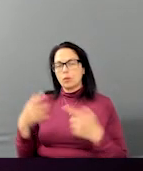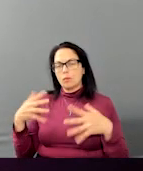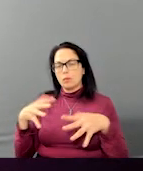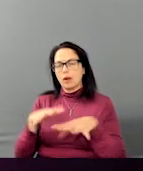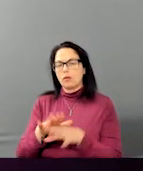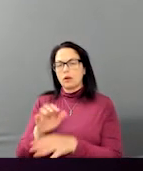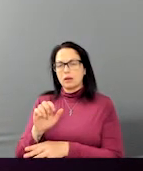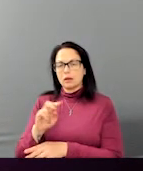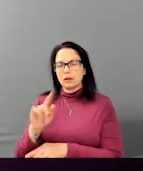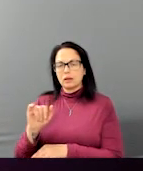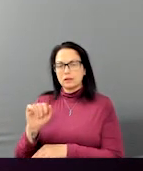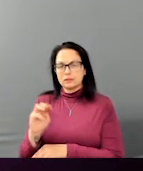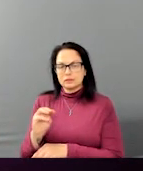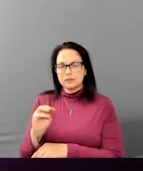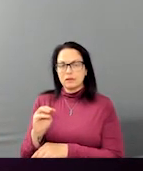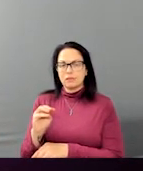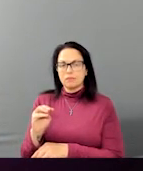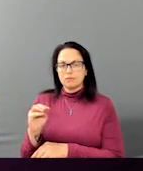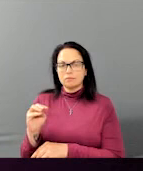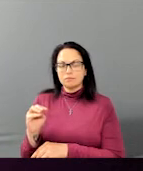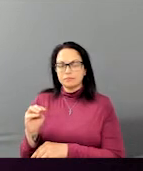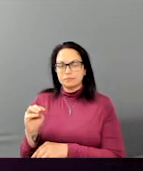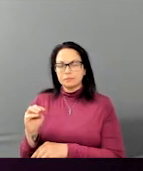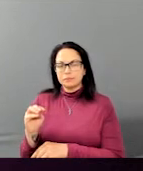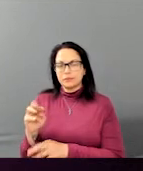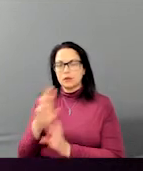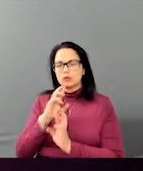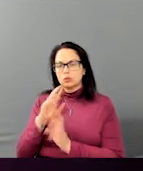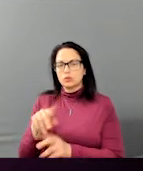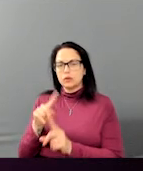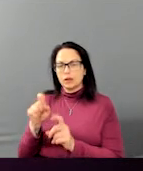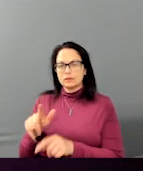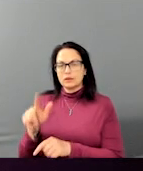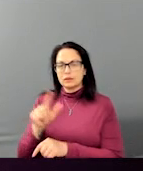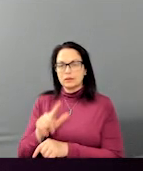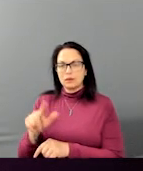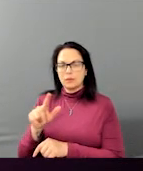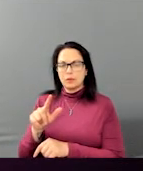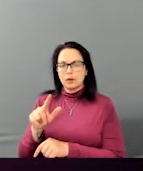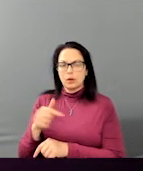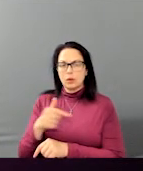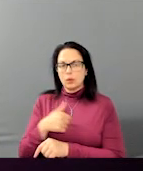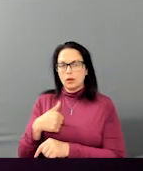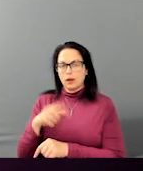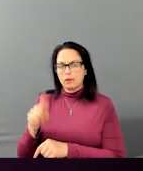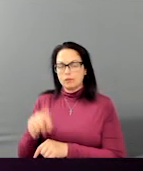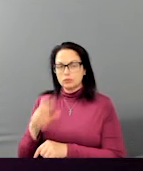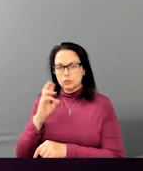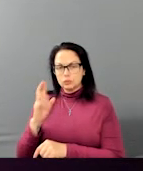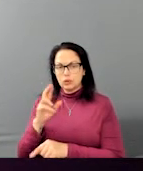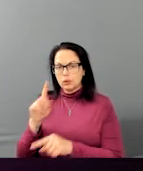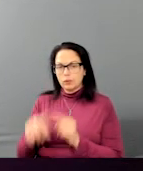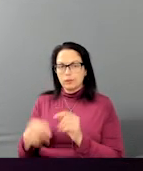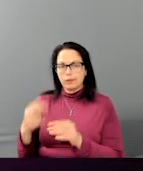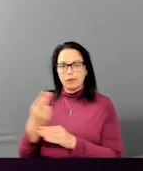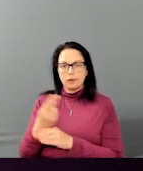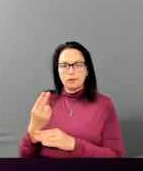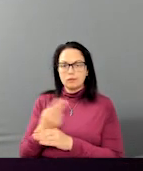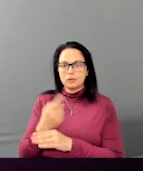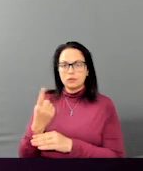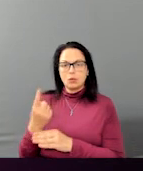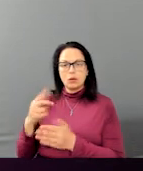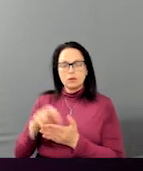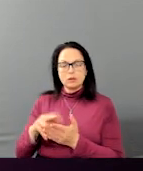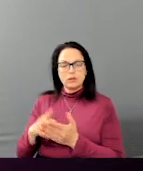Enzyme over to React testing library, we got to realize that we can't just use the one find, there are multiple that